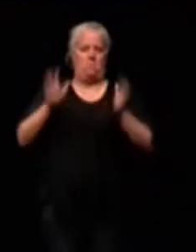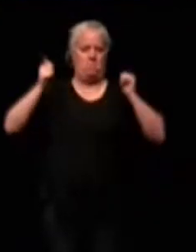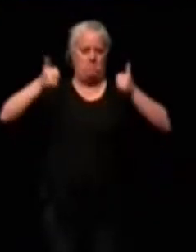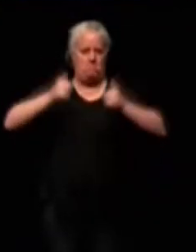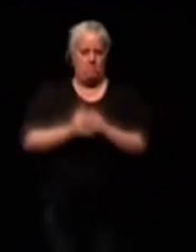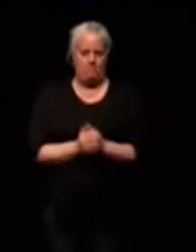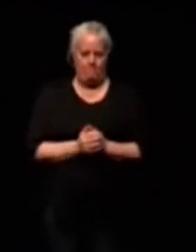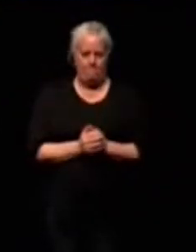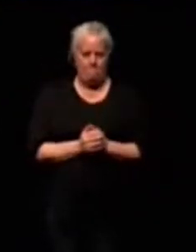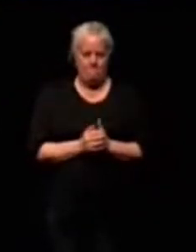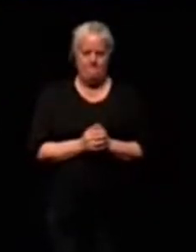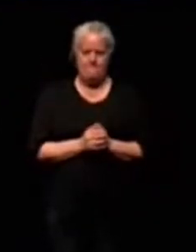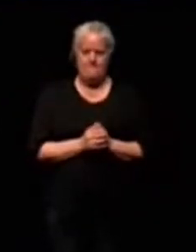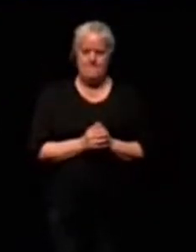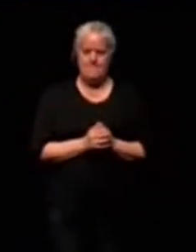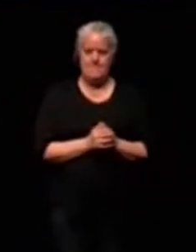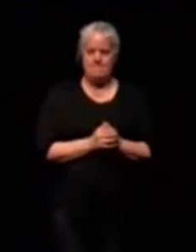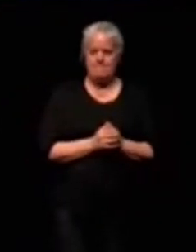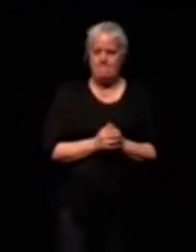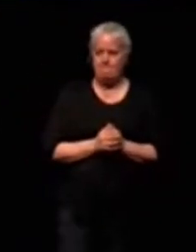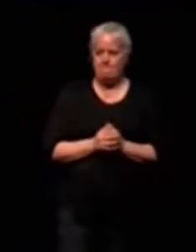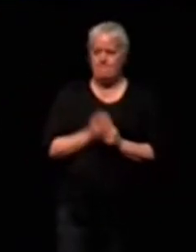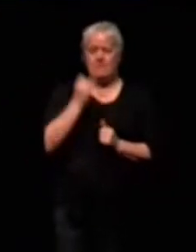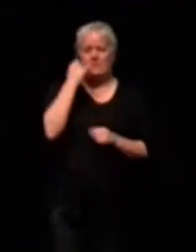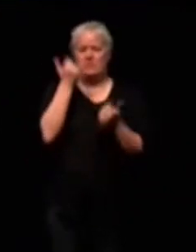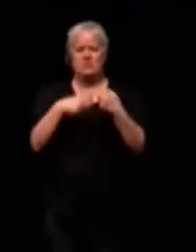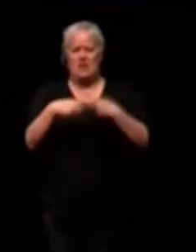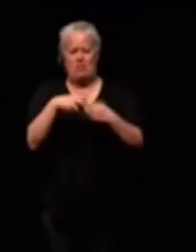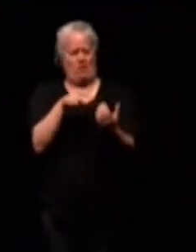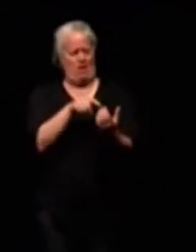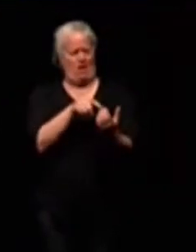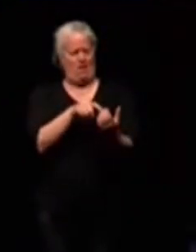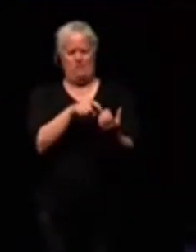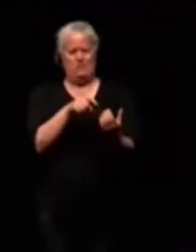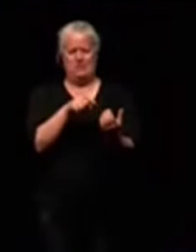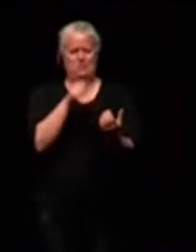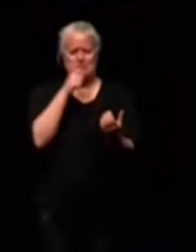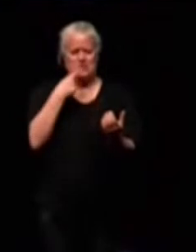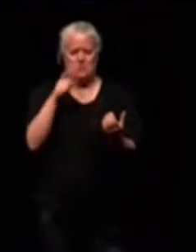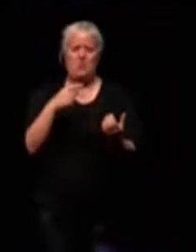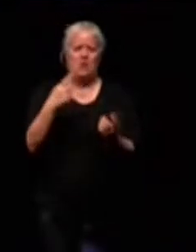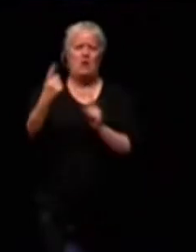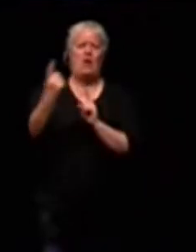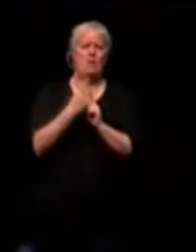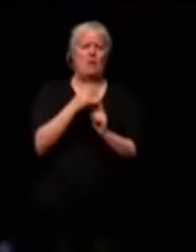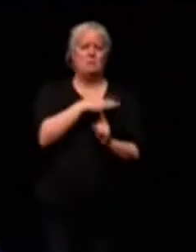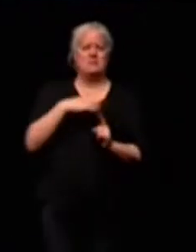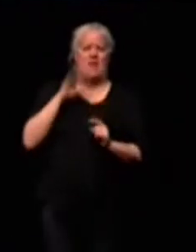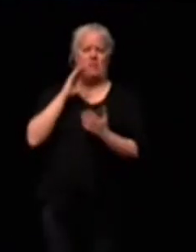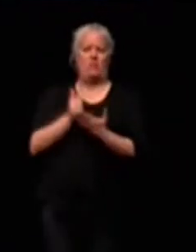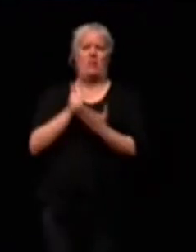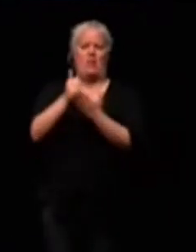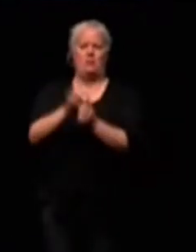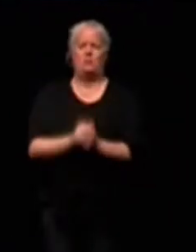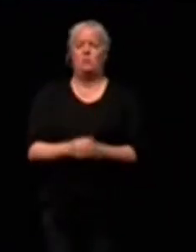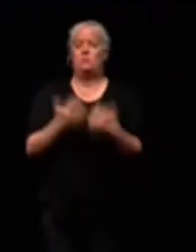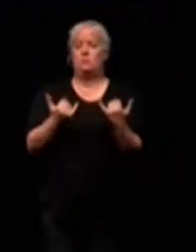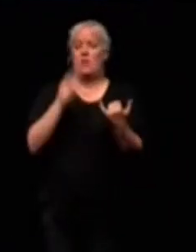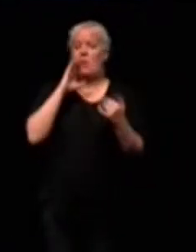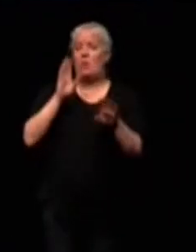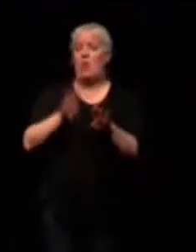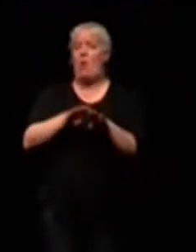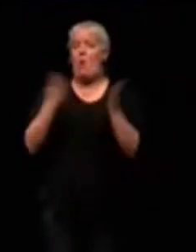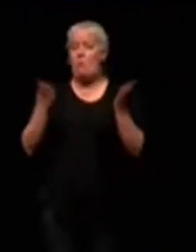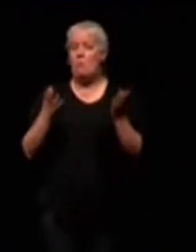having a problem, certainly come up front and one of the staff will help you. So be patient. We're going to have the voting will be open for about, I'd say,